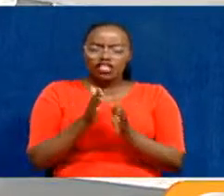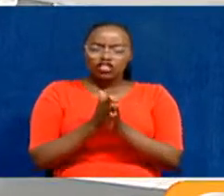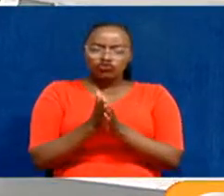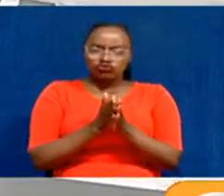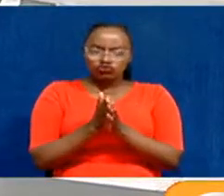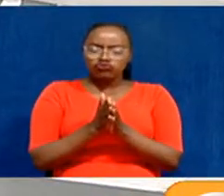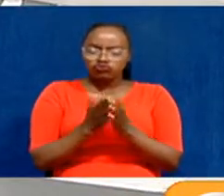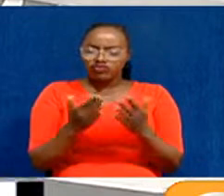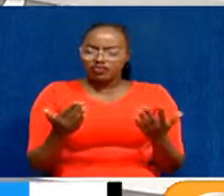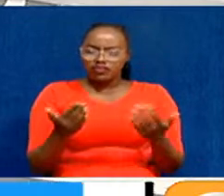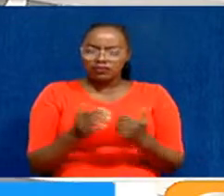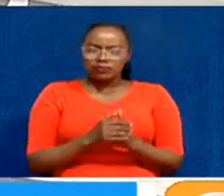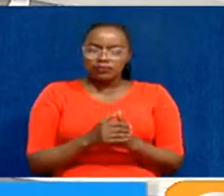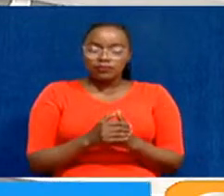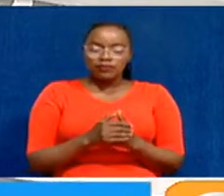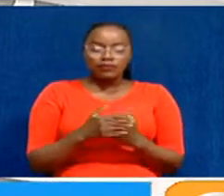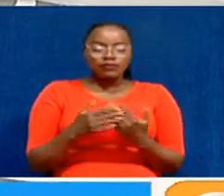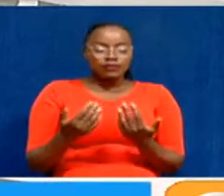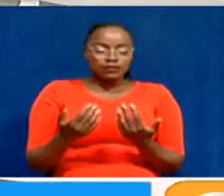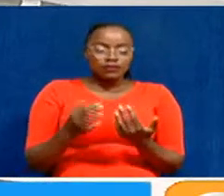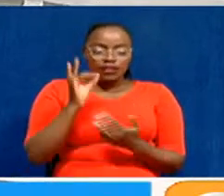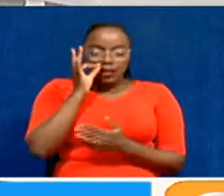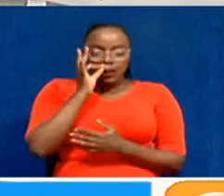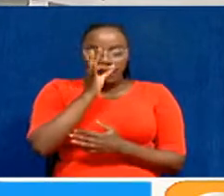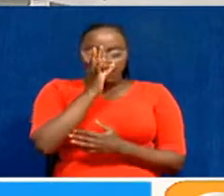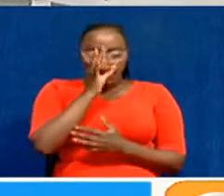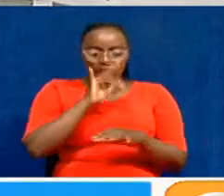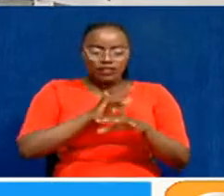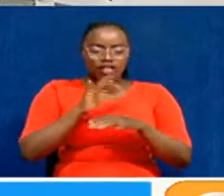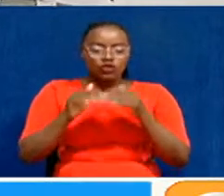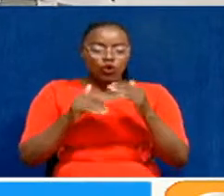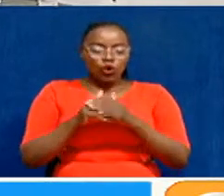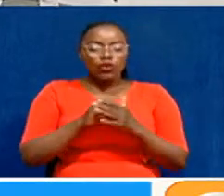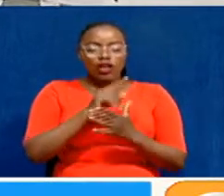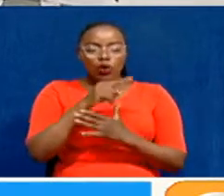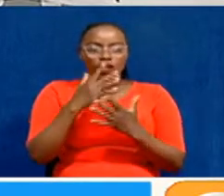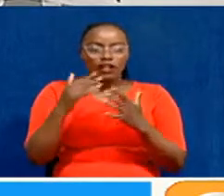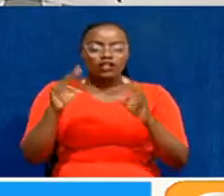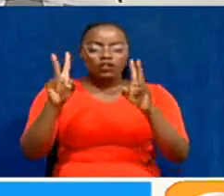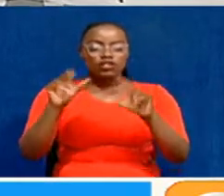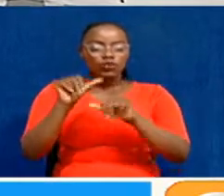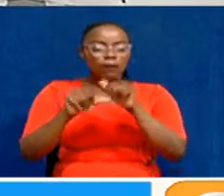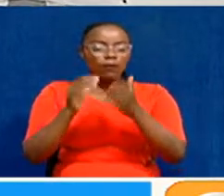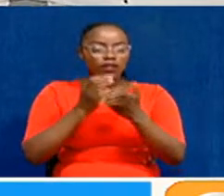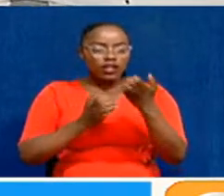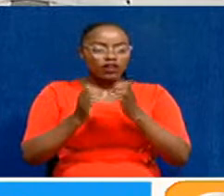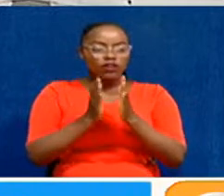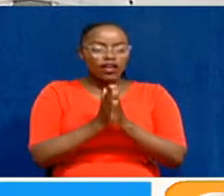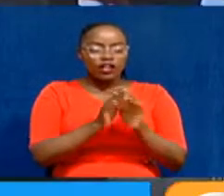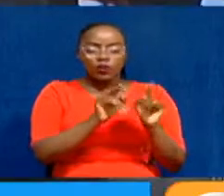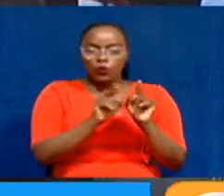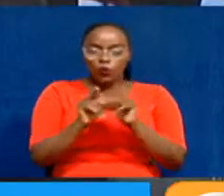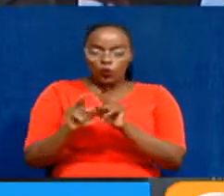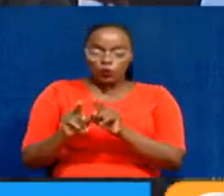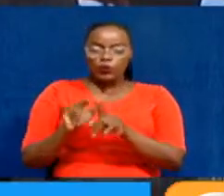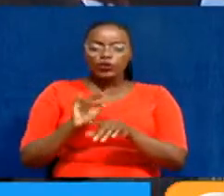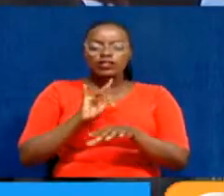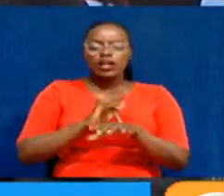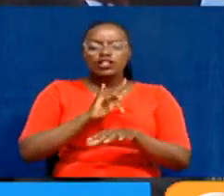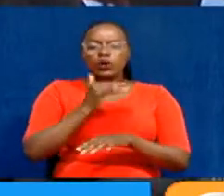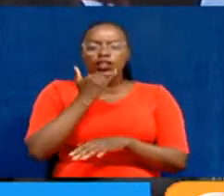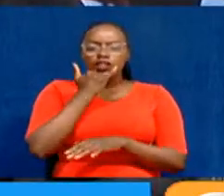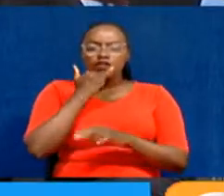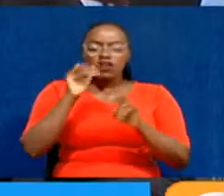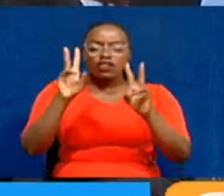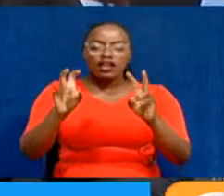you're saying. Absolutely, absolutely. So Kibaki in the deck touched all the right buttons when it comes to the economy and touched all the wrong buttons